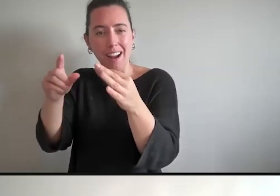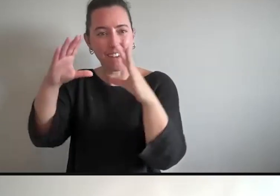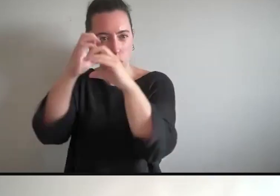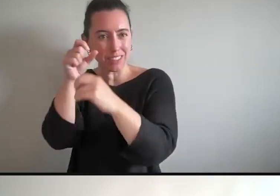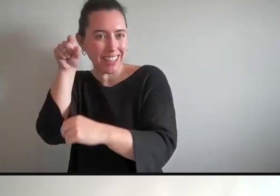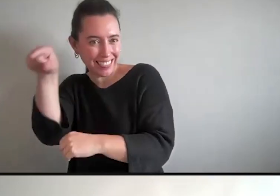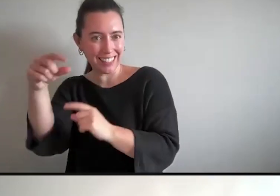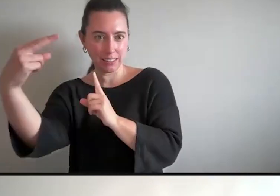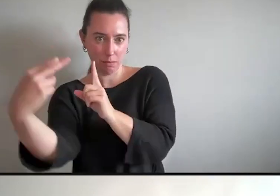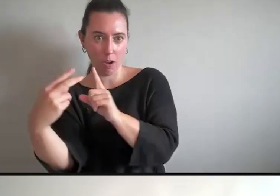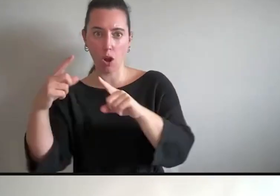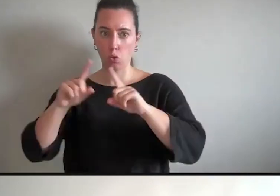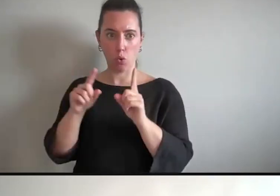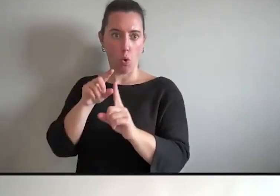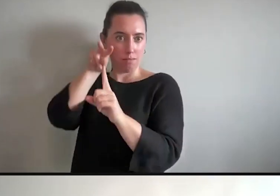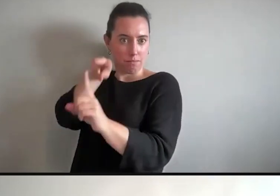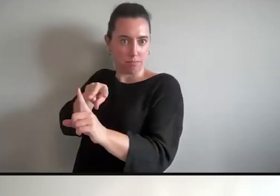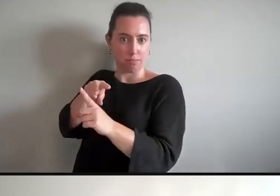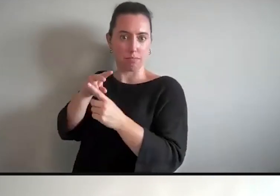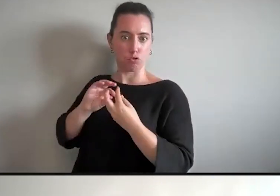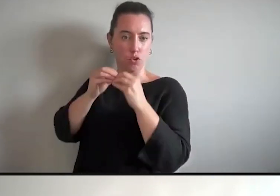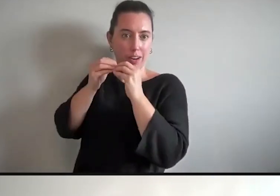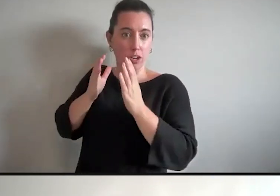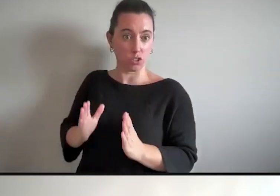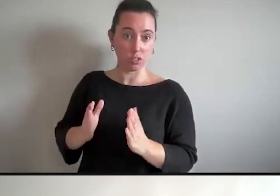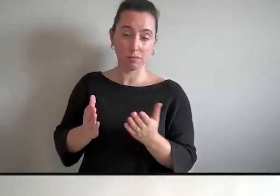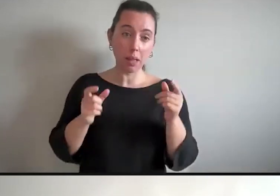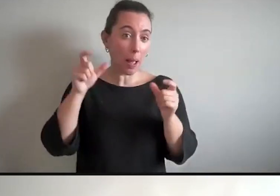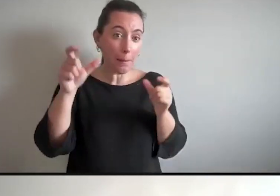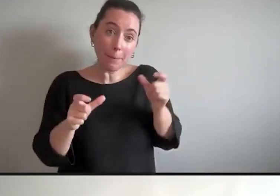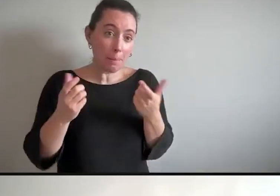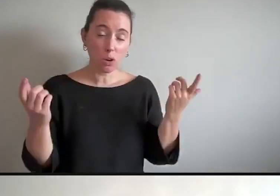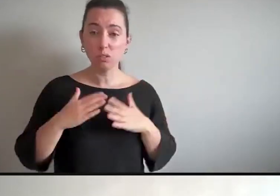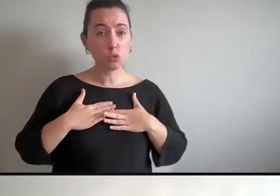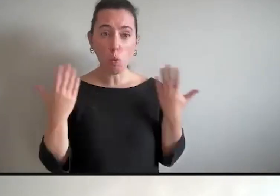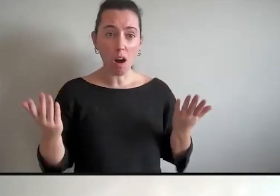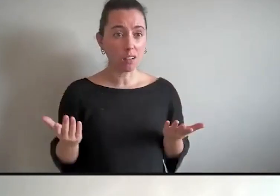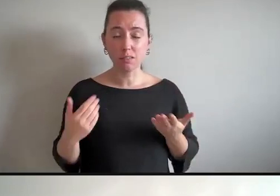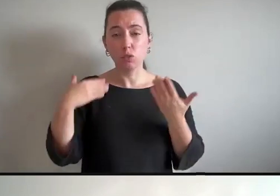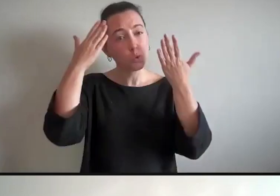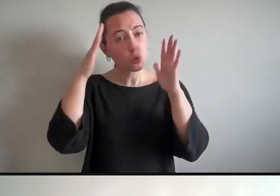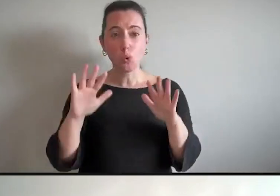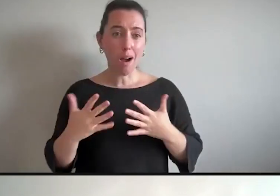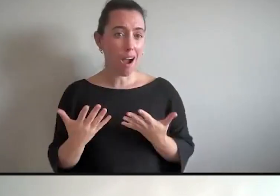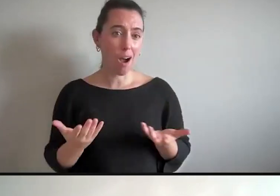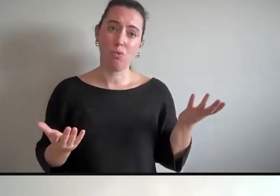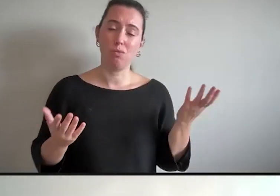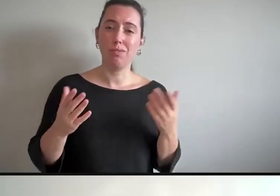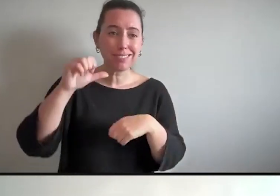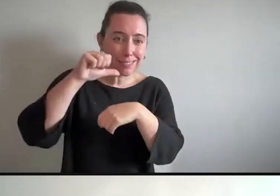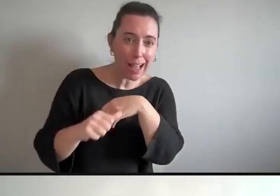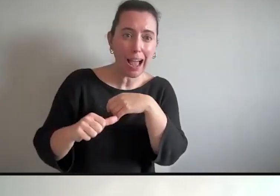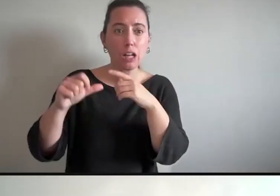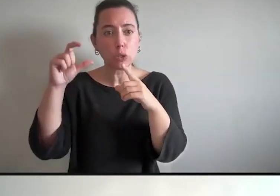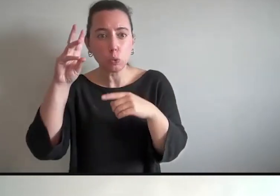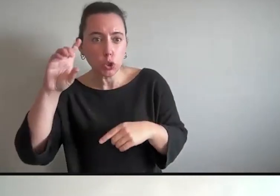Recognizing, as Shilpi said, that, you know, people don't make accessible documents. People don't know how to use styles in Word.